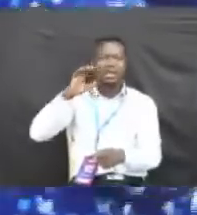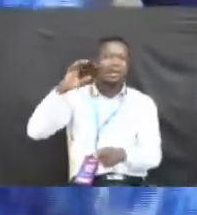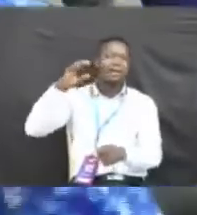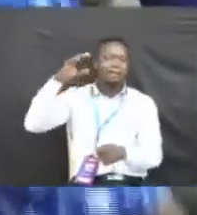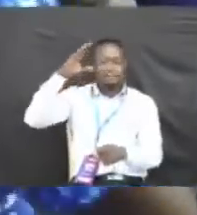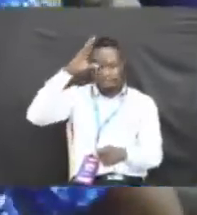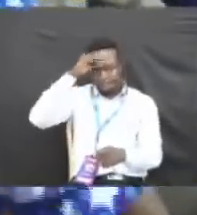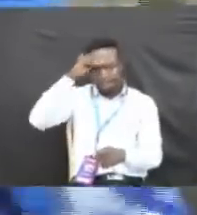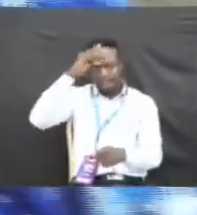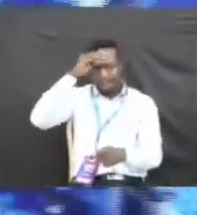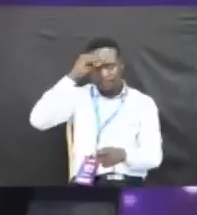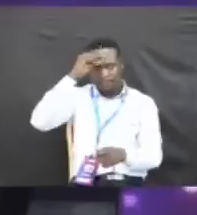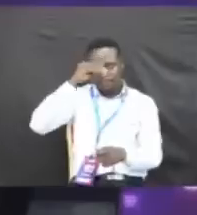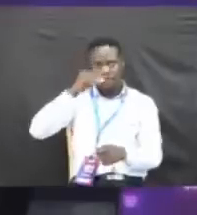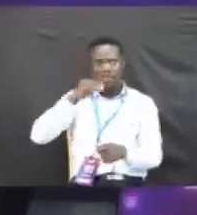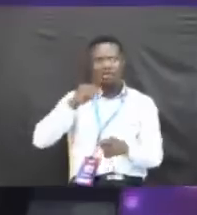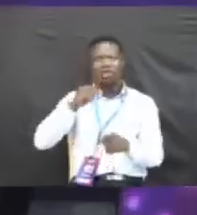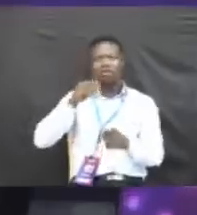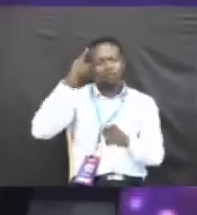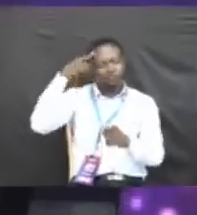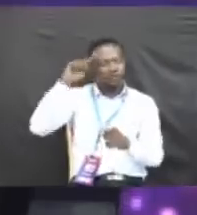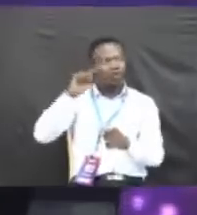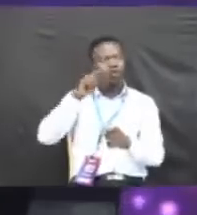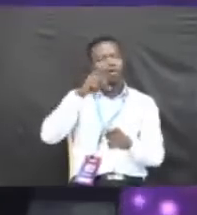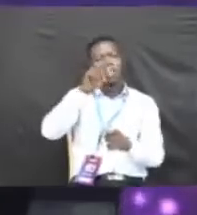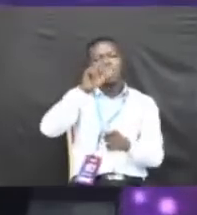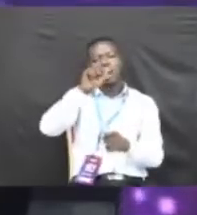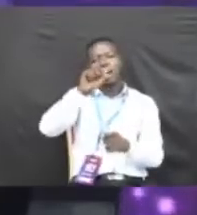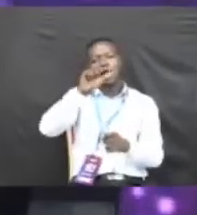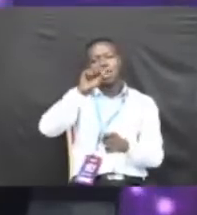candidate for Ashante region.